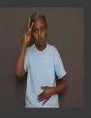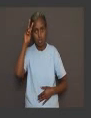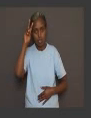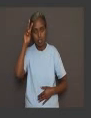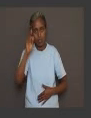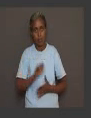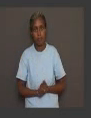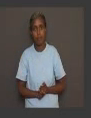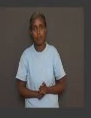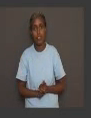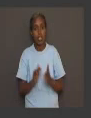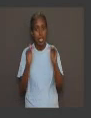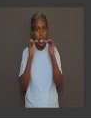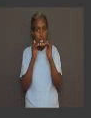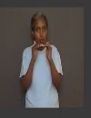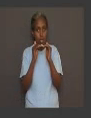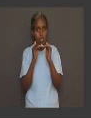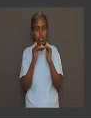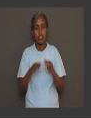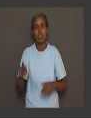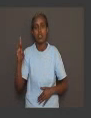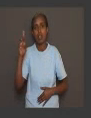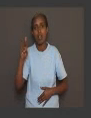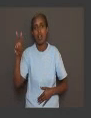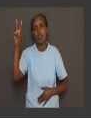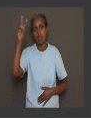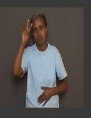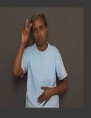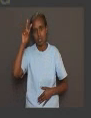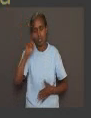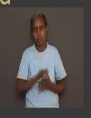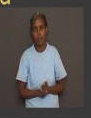squared equals r squared.